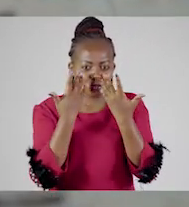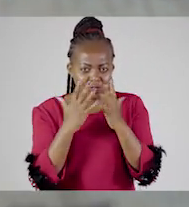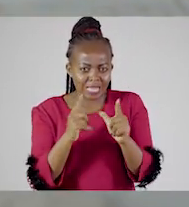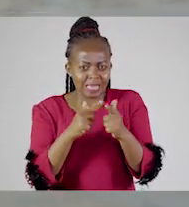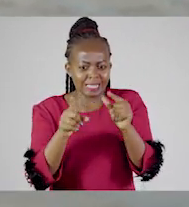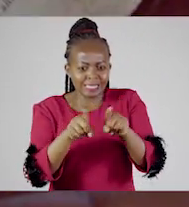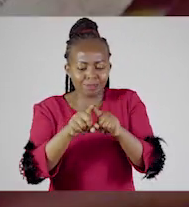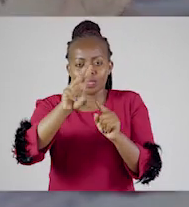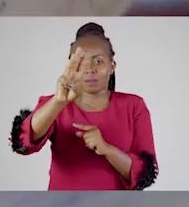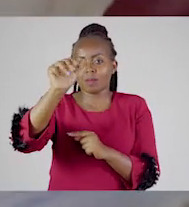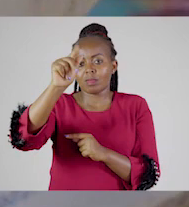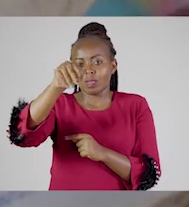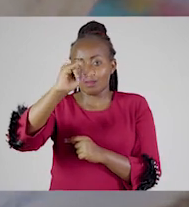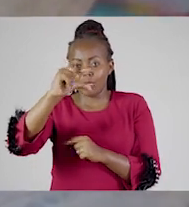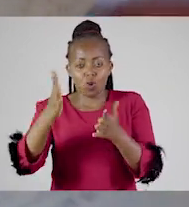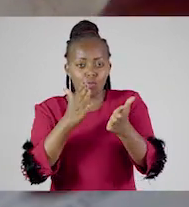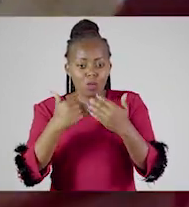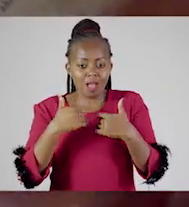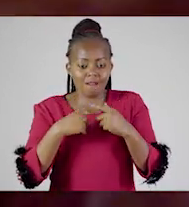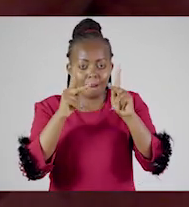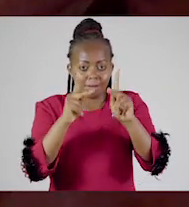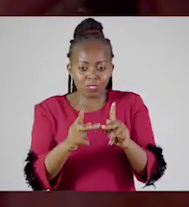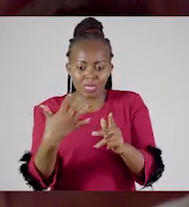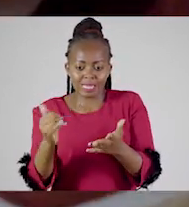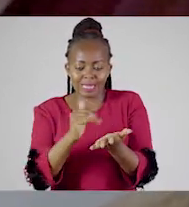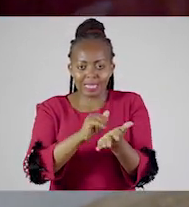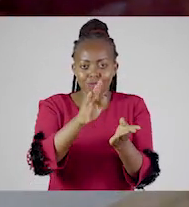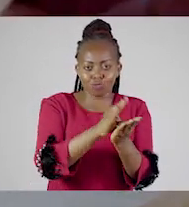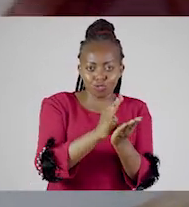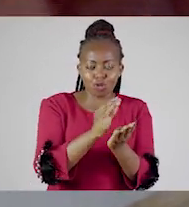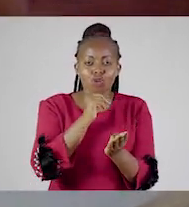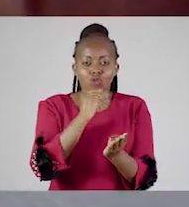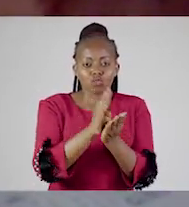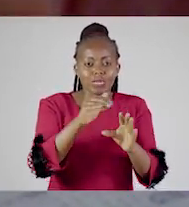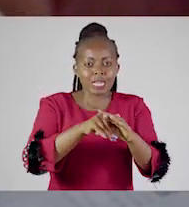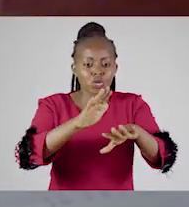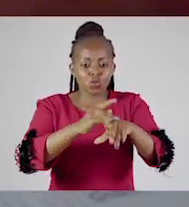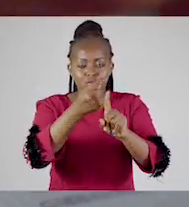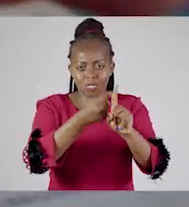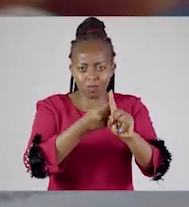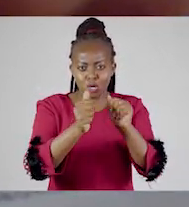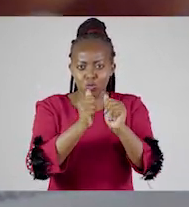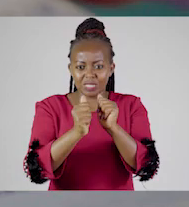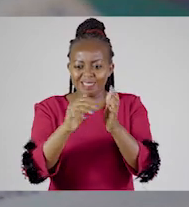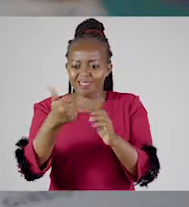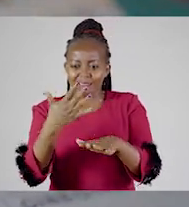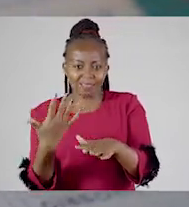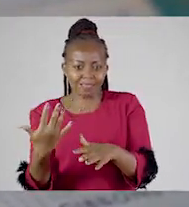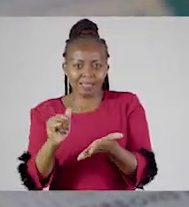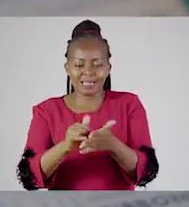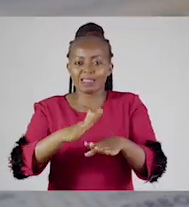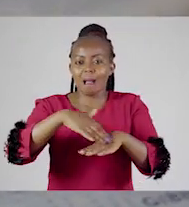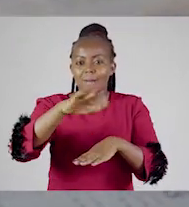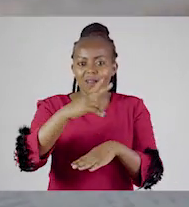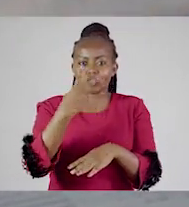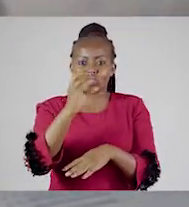Warping and brittleness occurs when personal archival items are not stored in optimum temperatures, which is anything